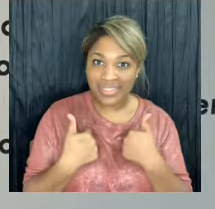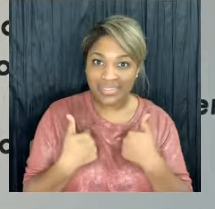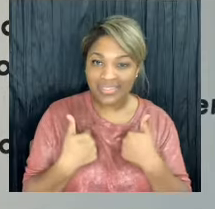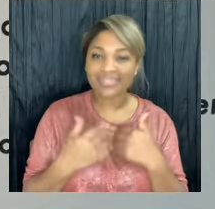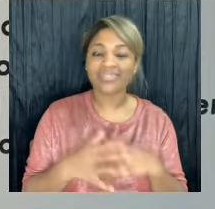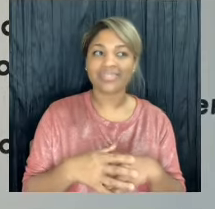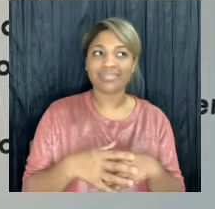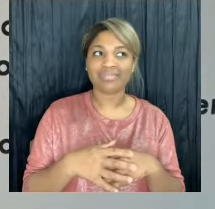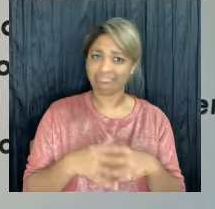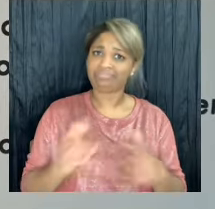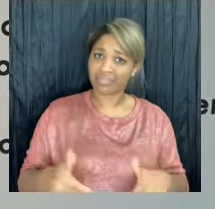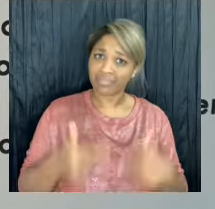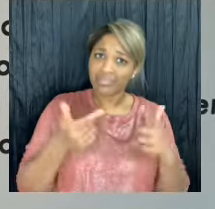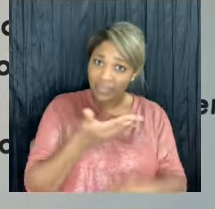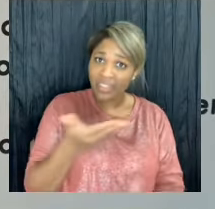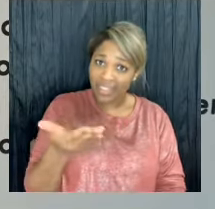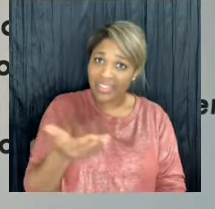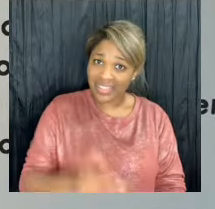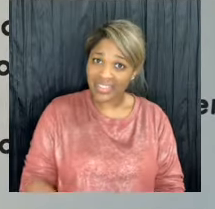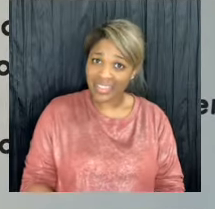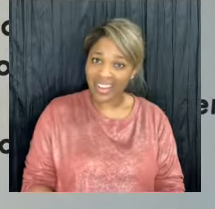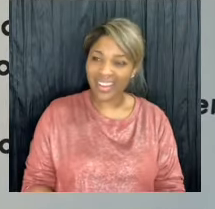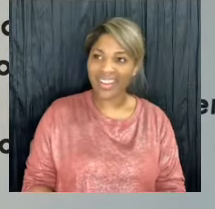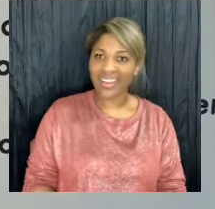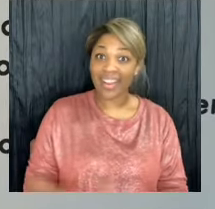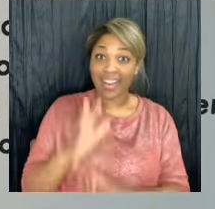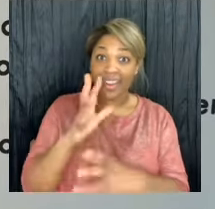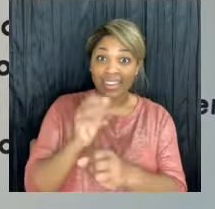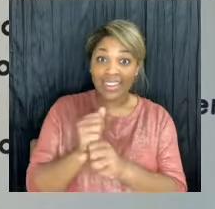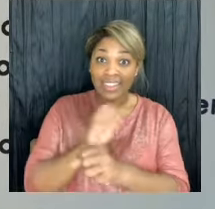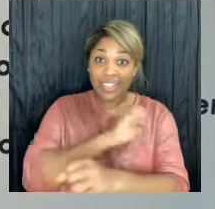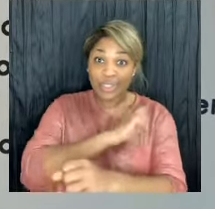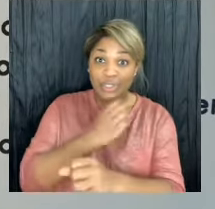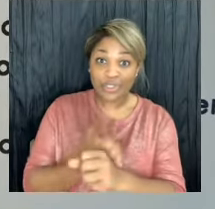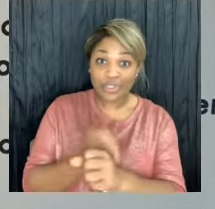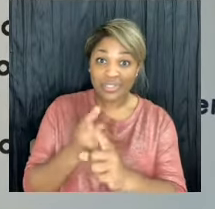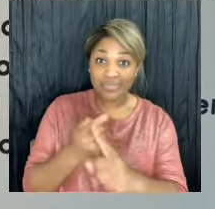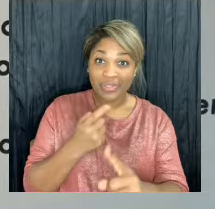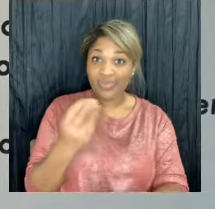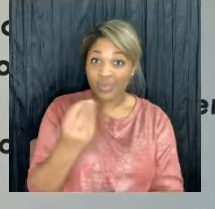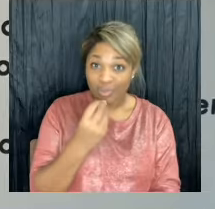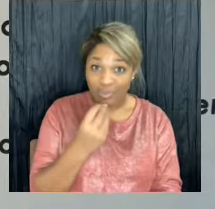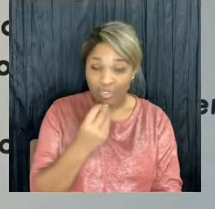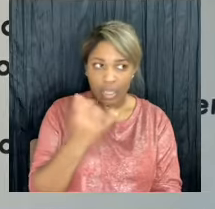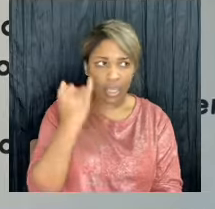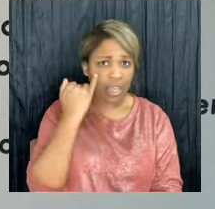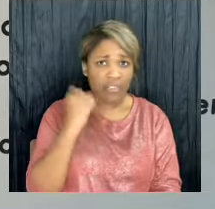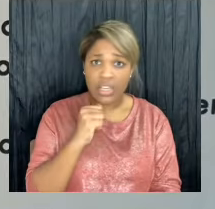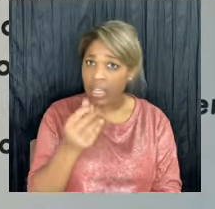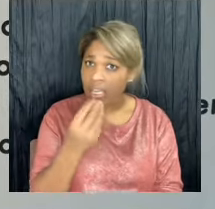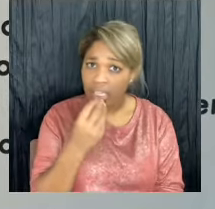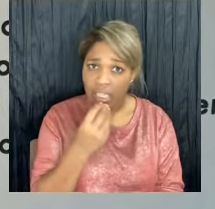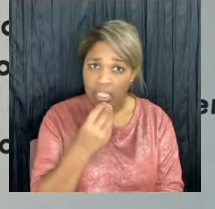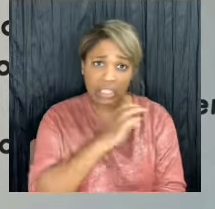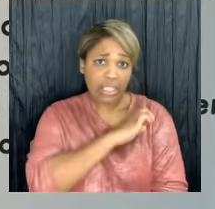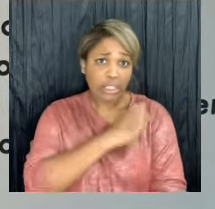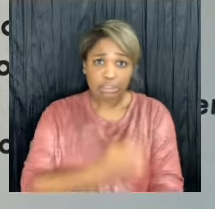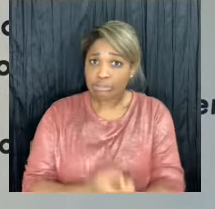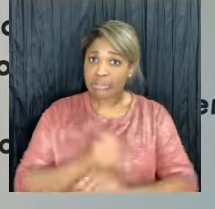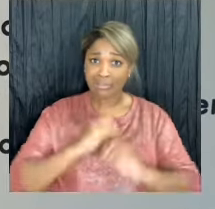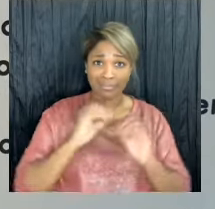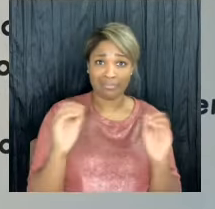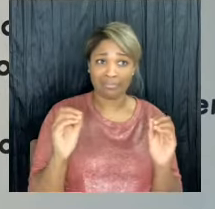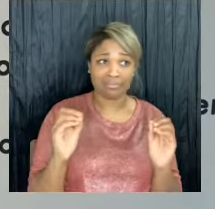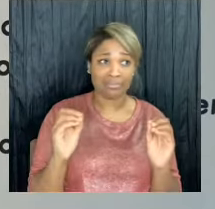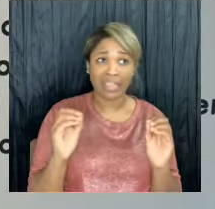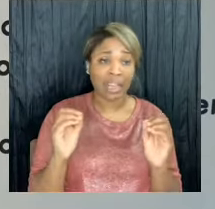Animals are living things. They get energy from food. If they didn't eat, they would not have energy. They would not